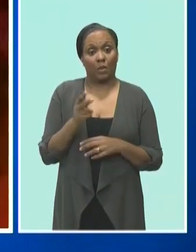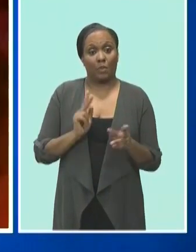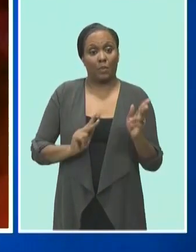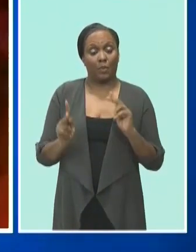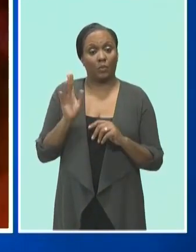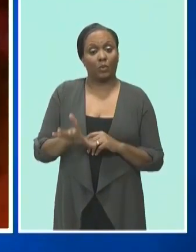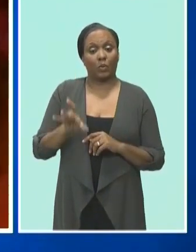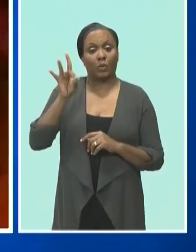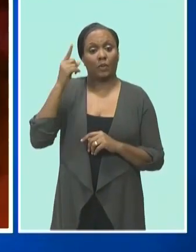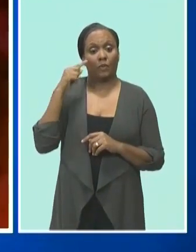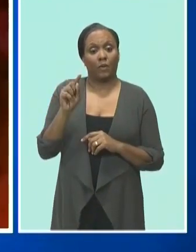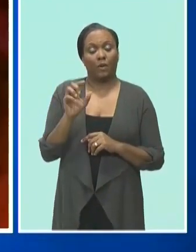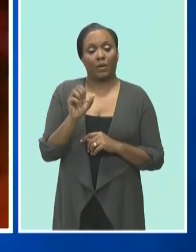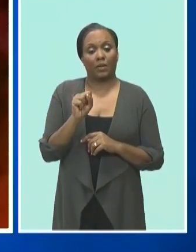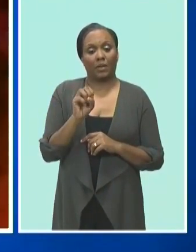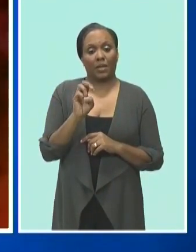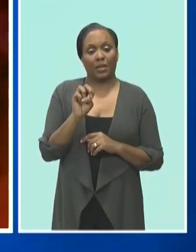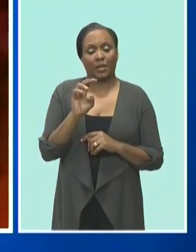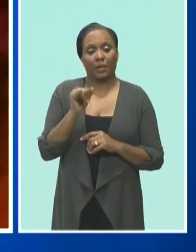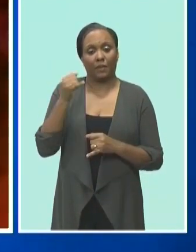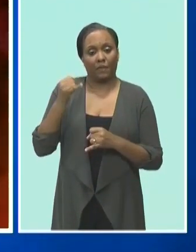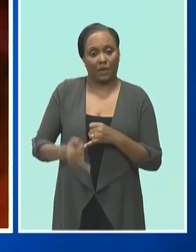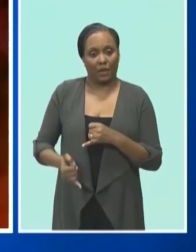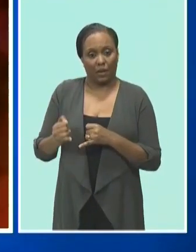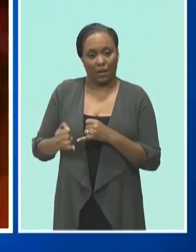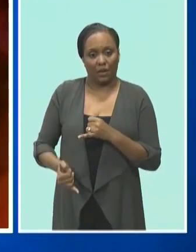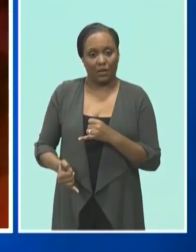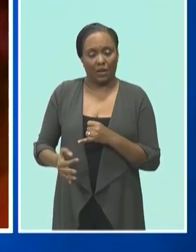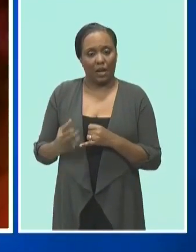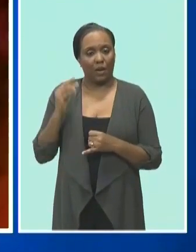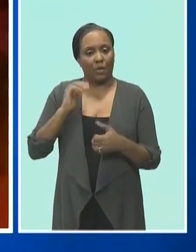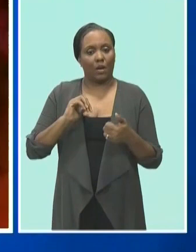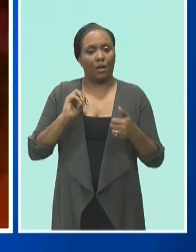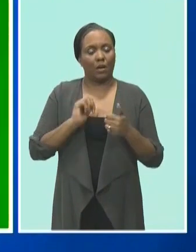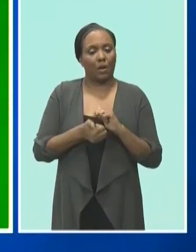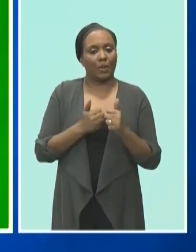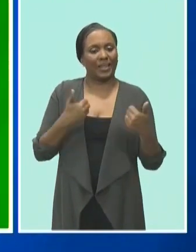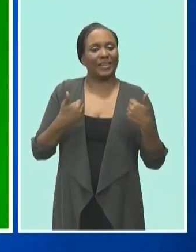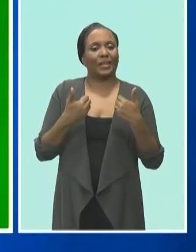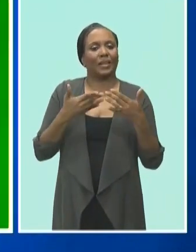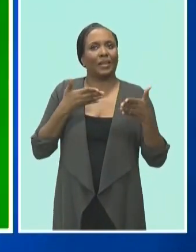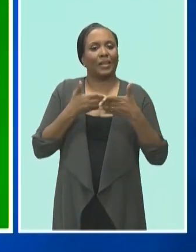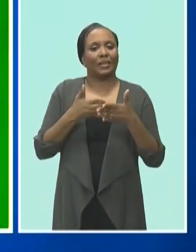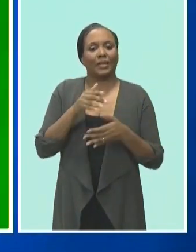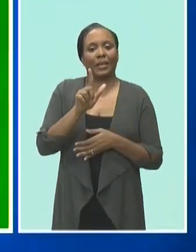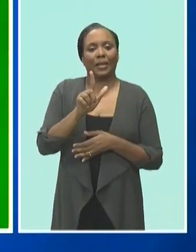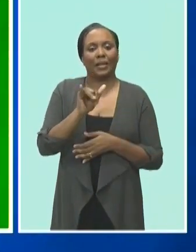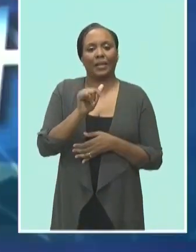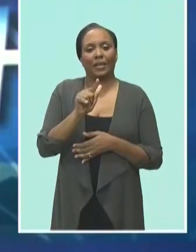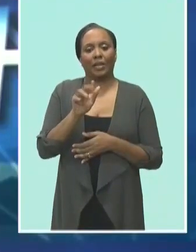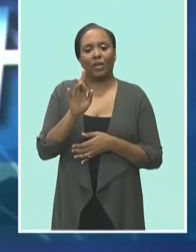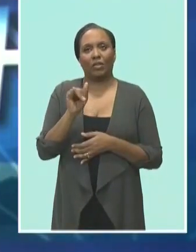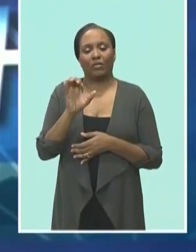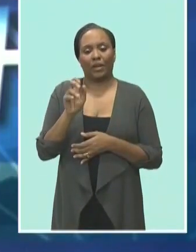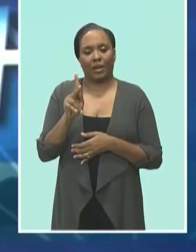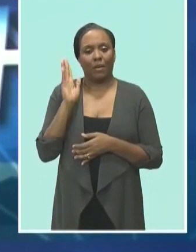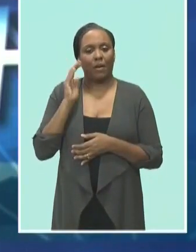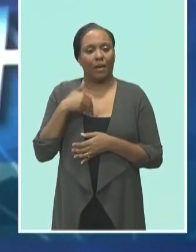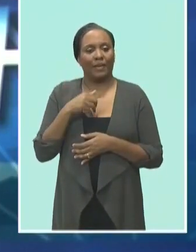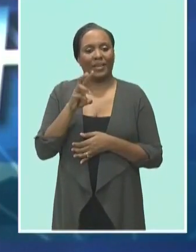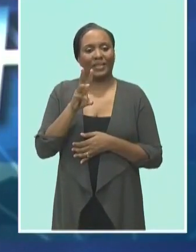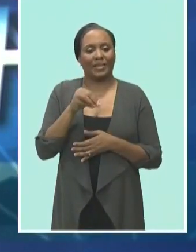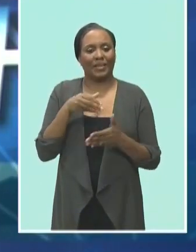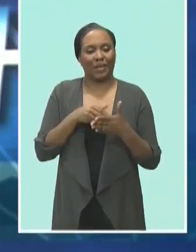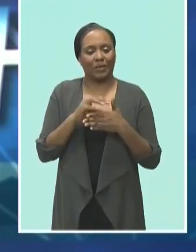public to compete against reigning international Bashment Soca monarch Low Rick. The winner will walk away with $60,000. Second place will